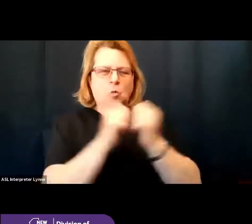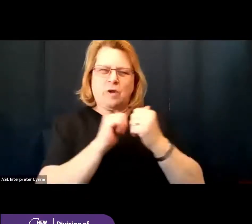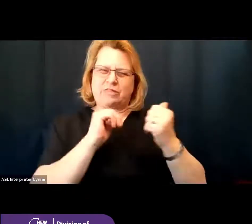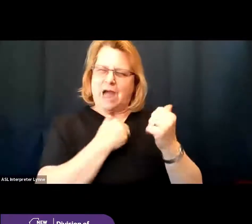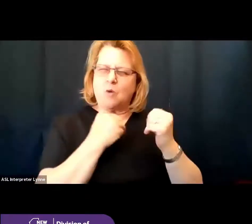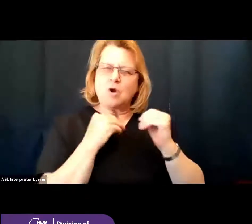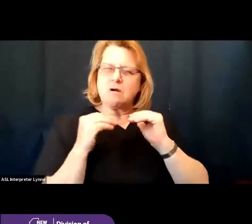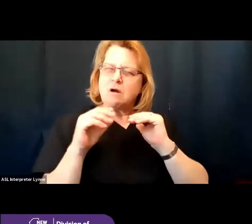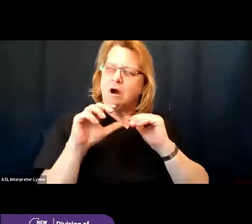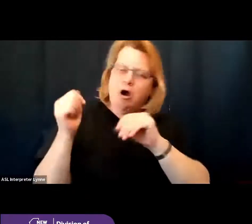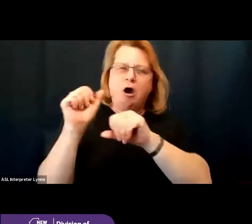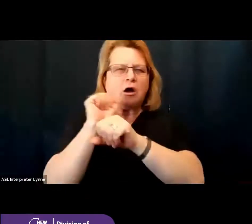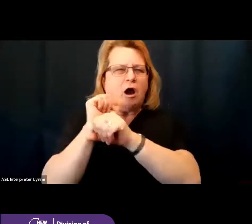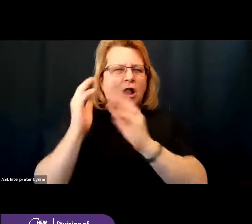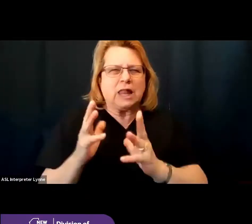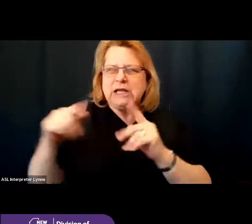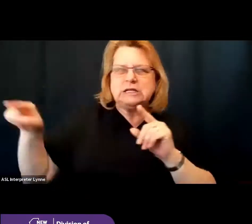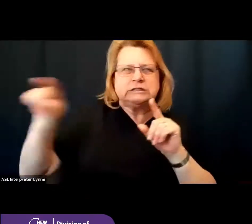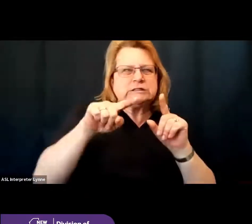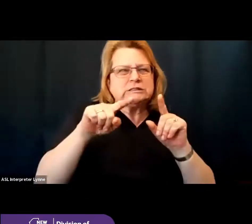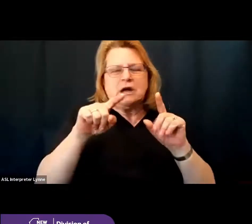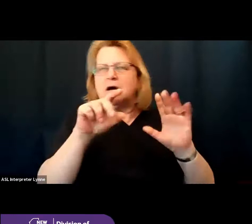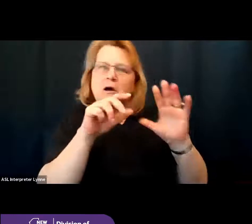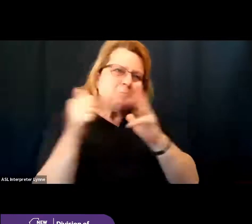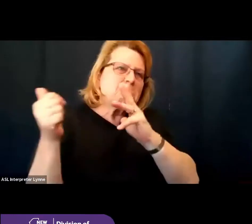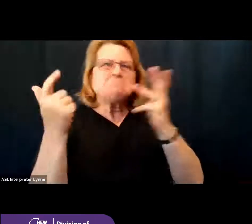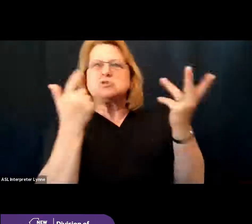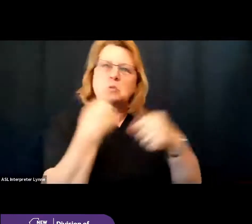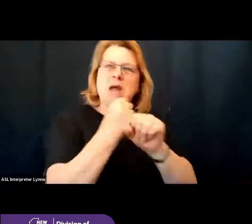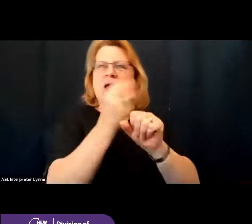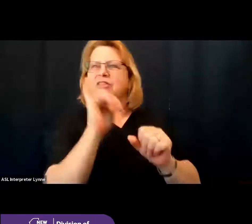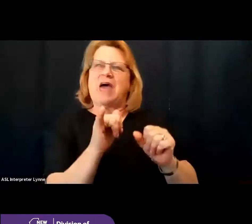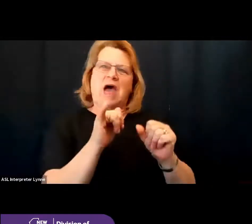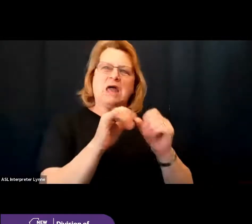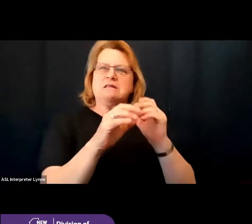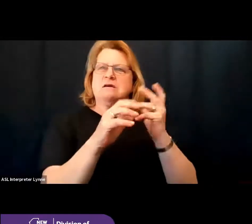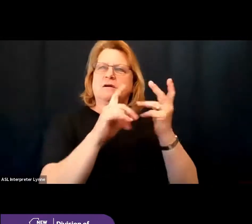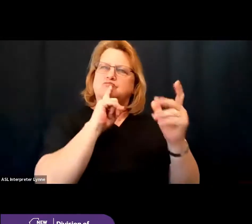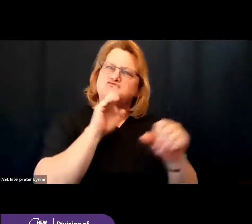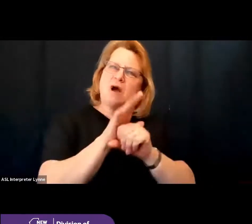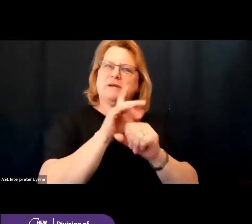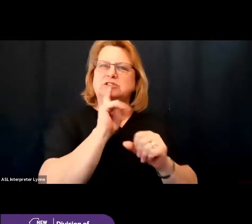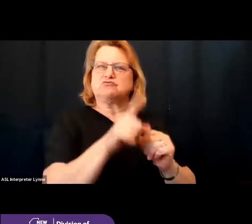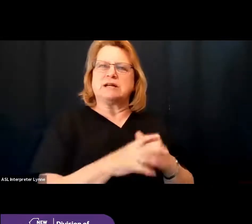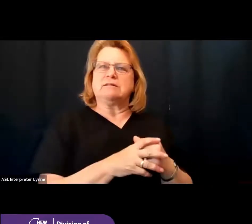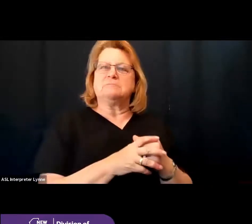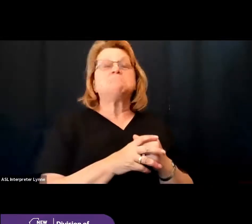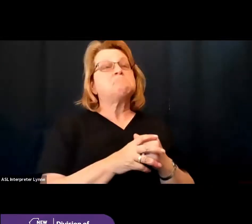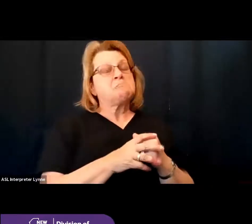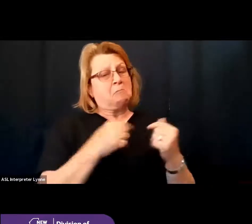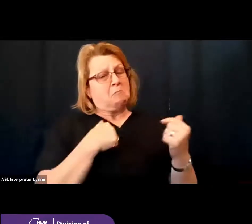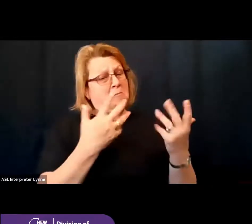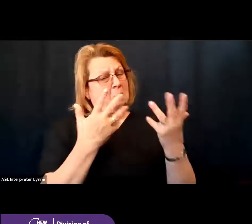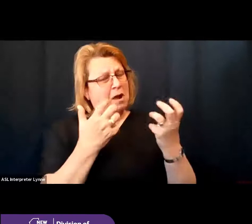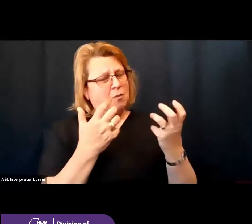of government to make that promise real. But before getting to that, I wanted to start by